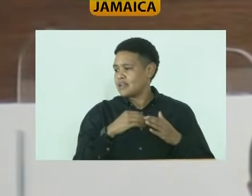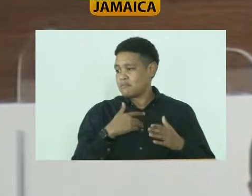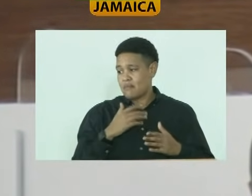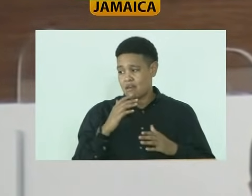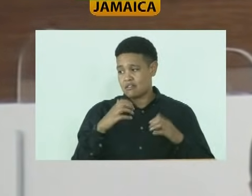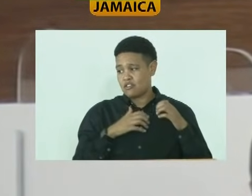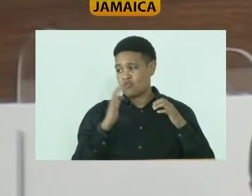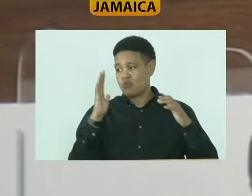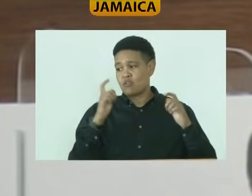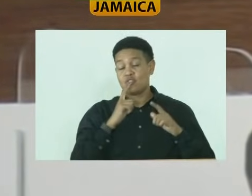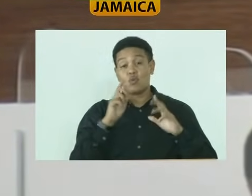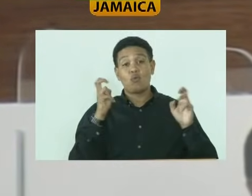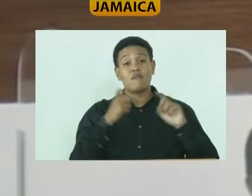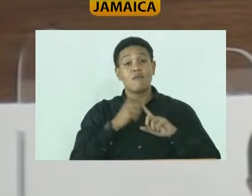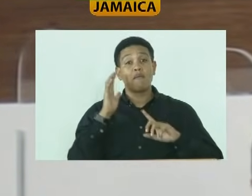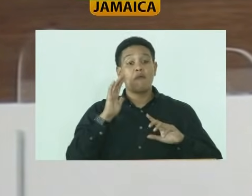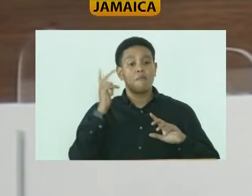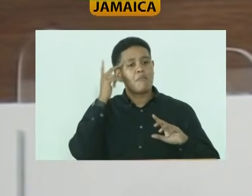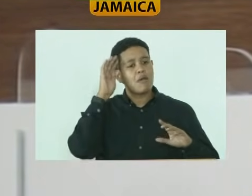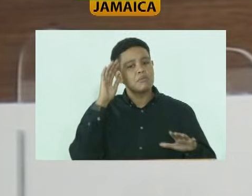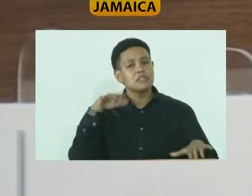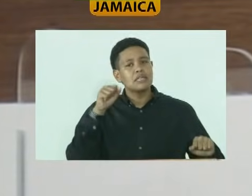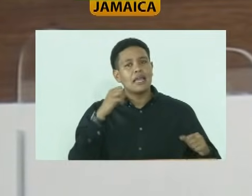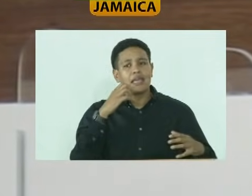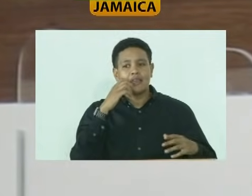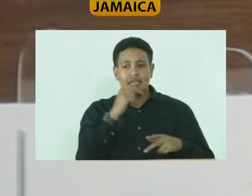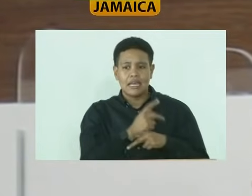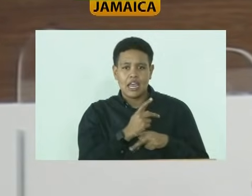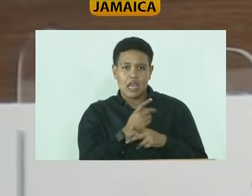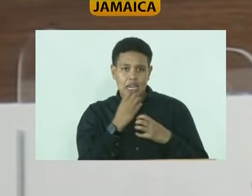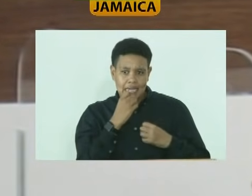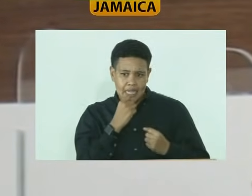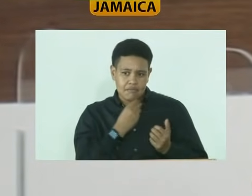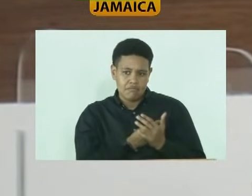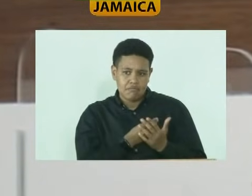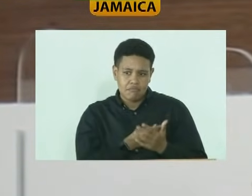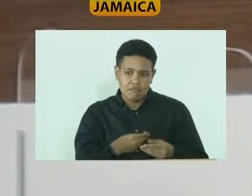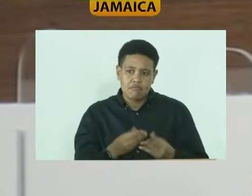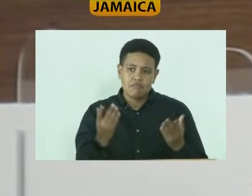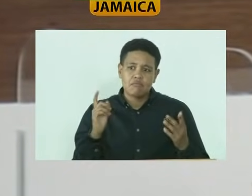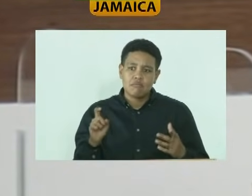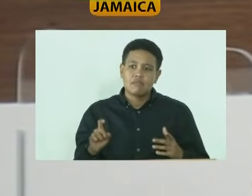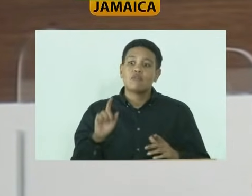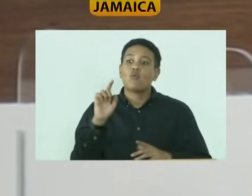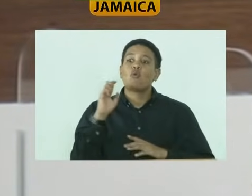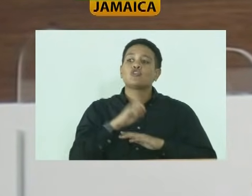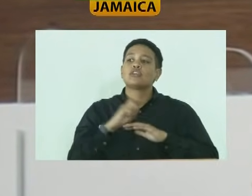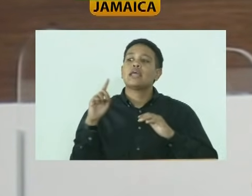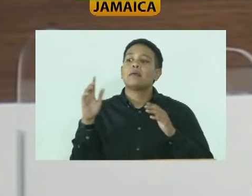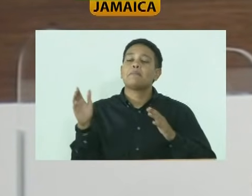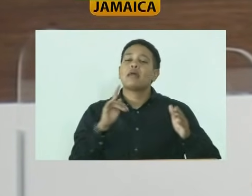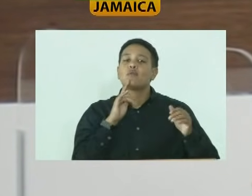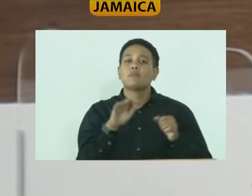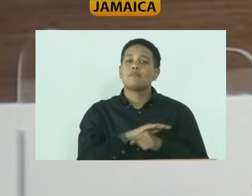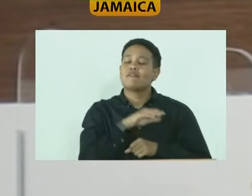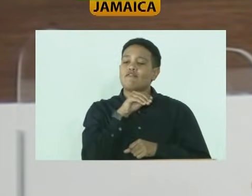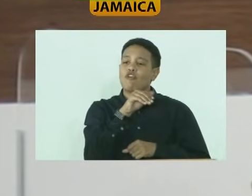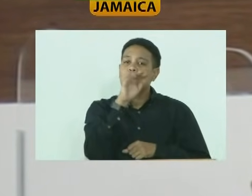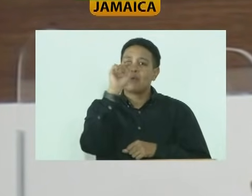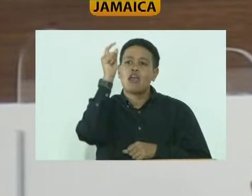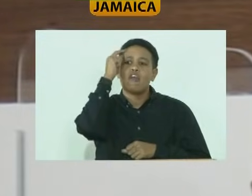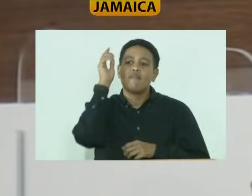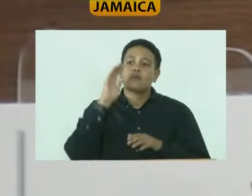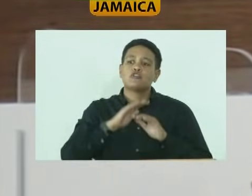care. Recall, Madam Speaker, that I indicated to Parliament that the 100-day plan will be fully funded by the government of